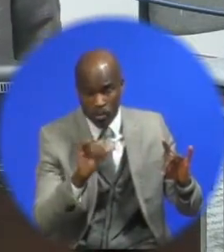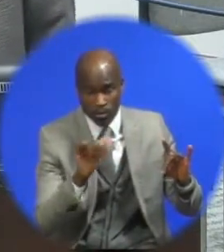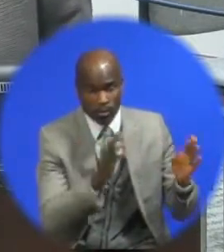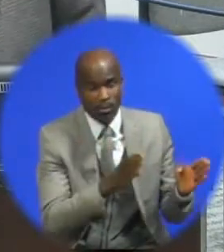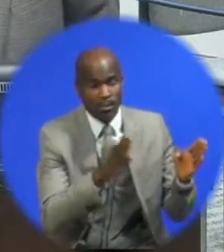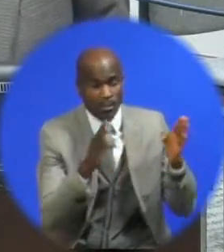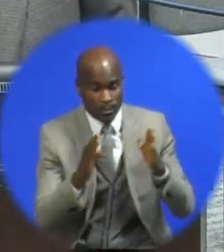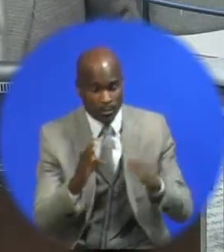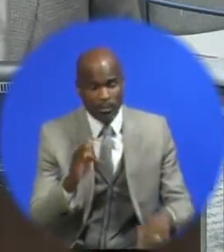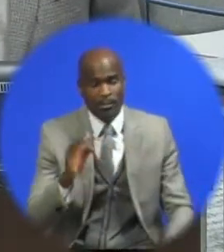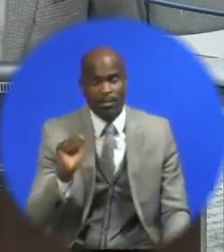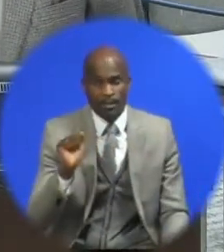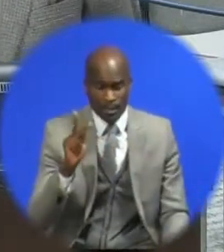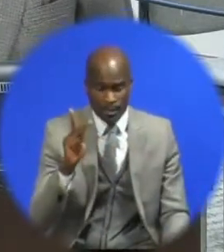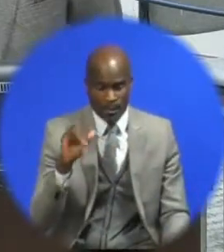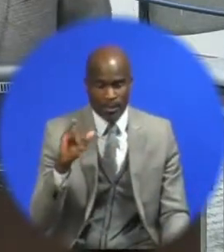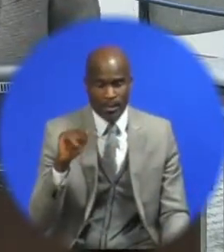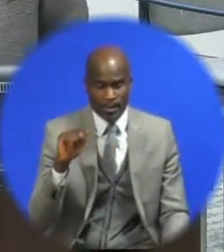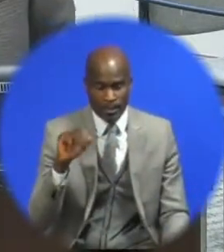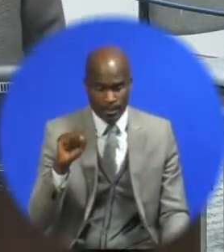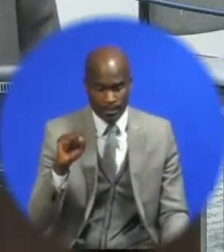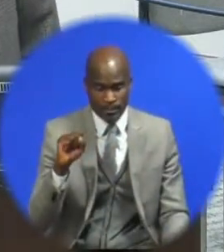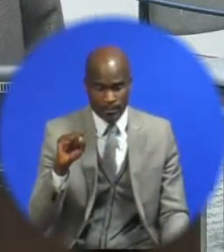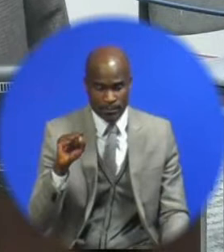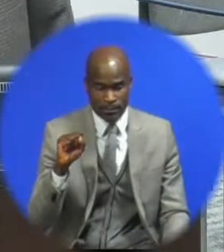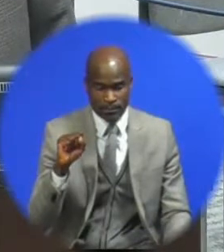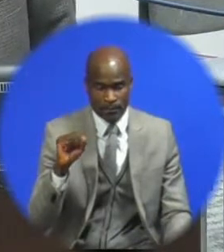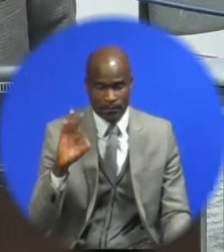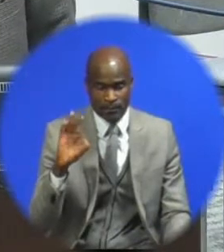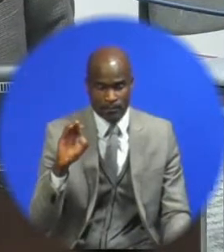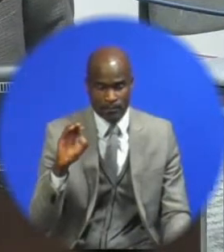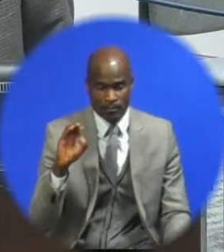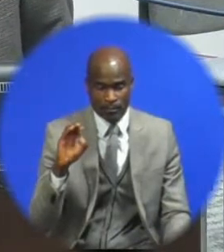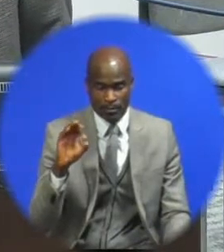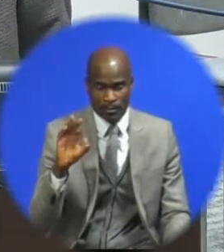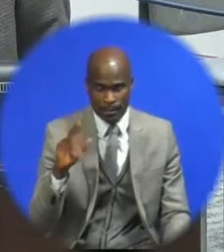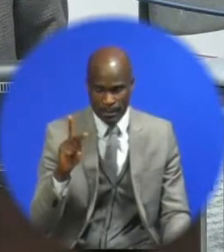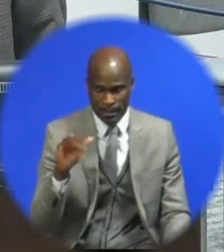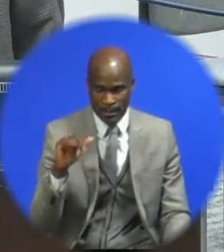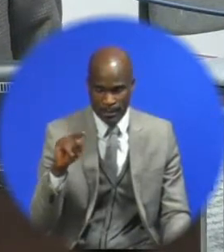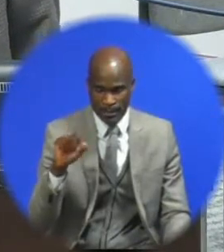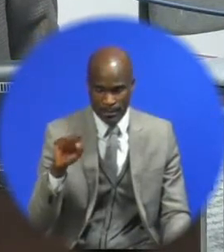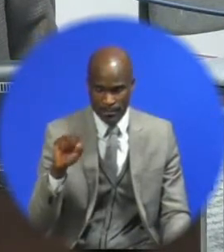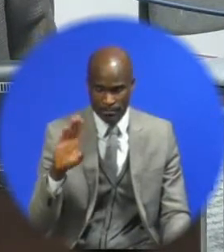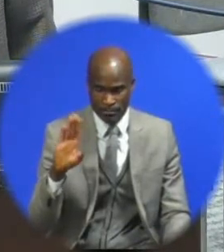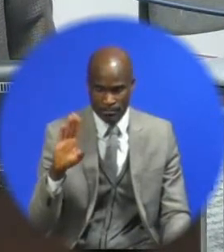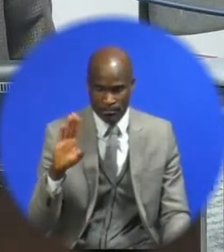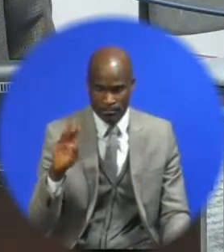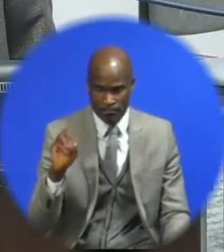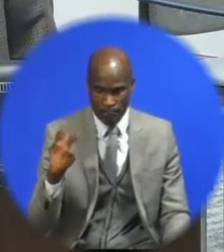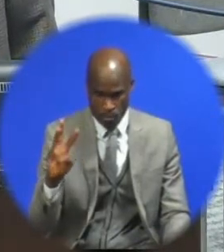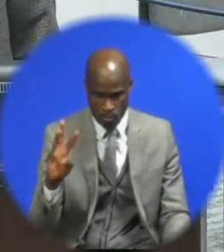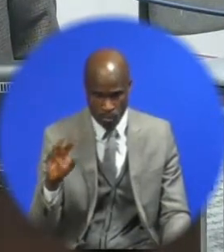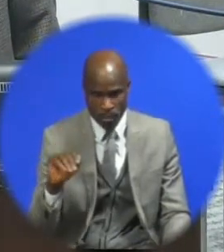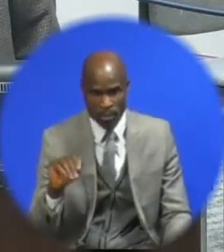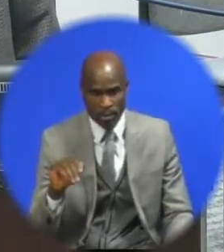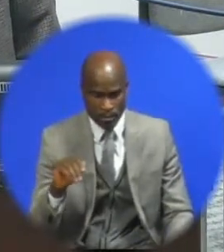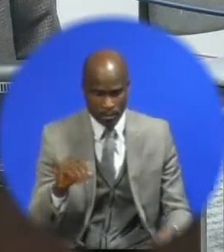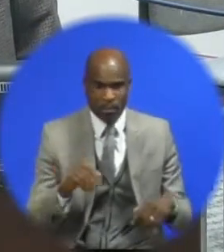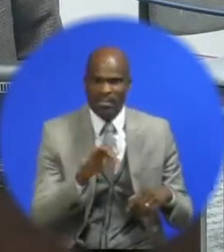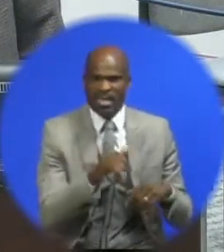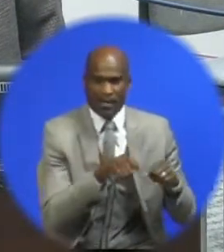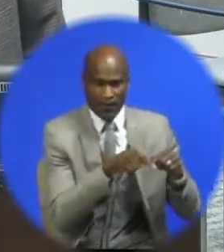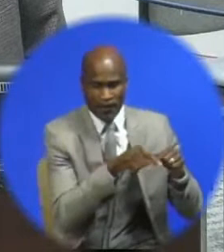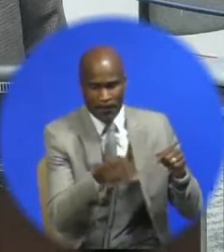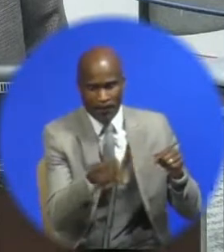the new industries. They're into bicycling. Old Fort is going to be a really cycling